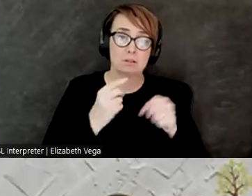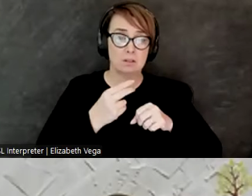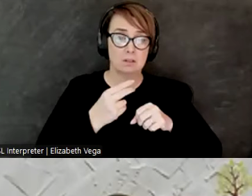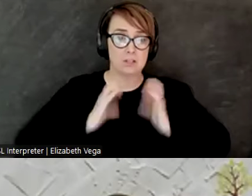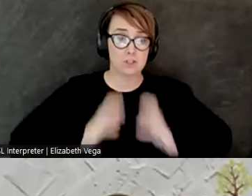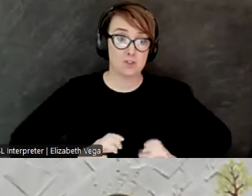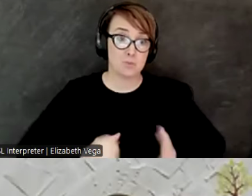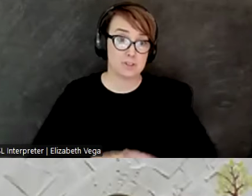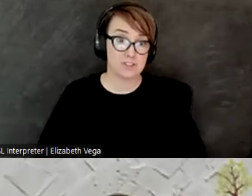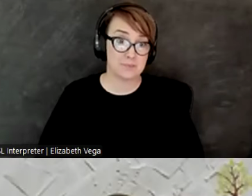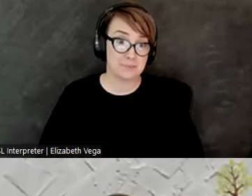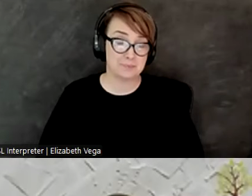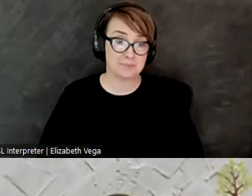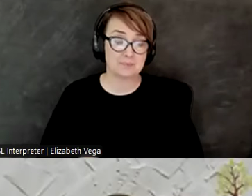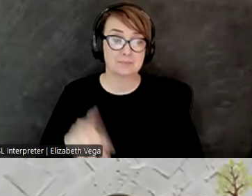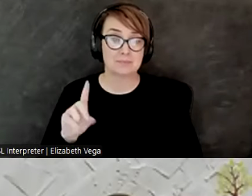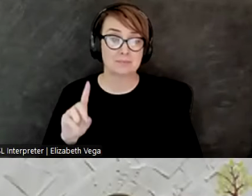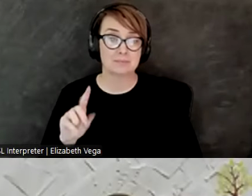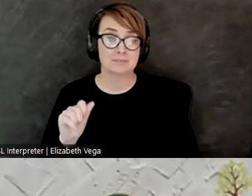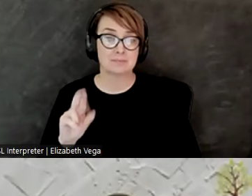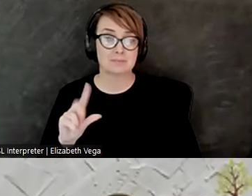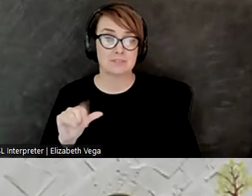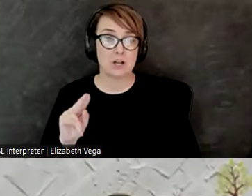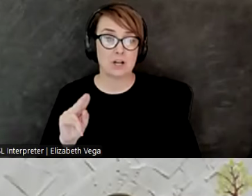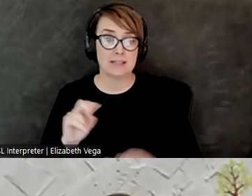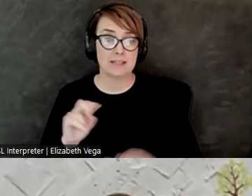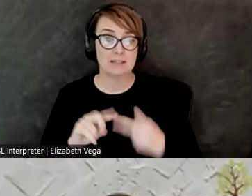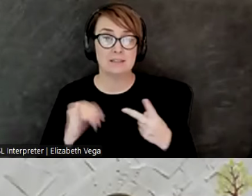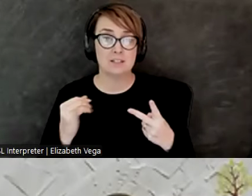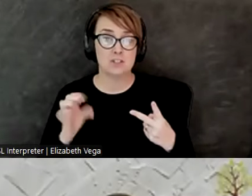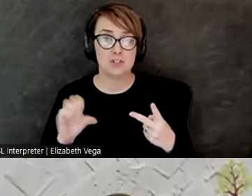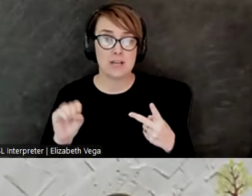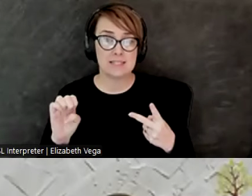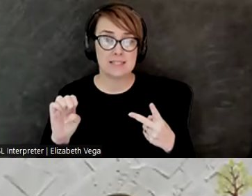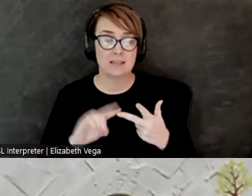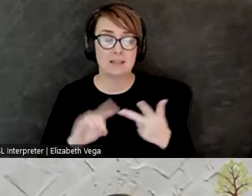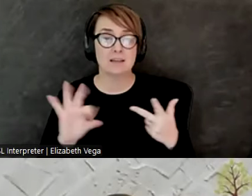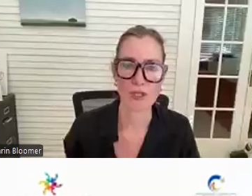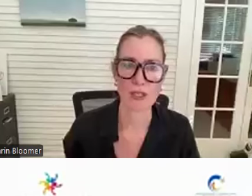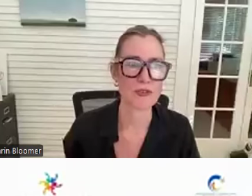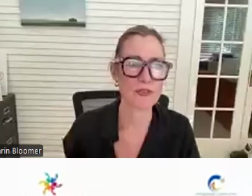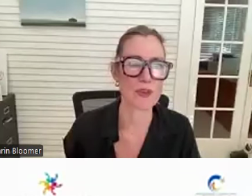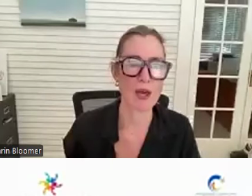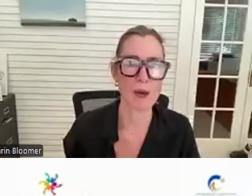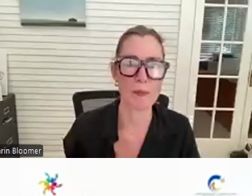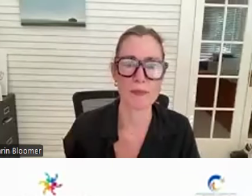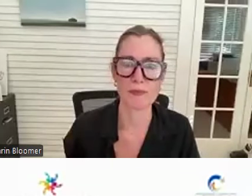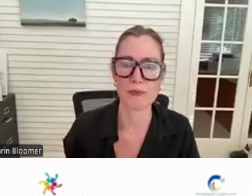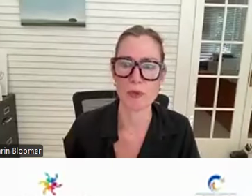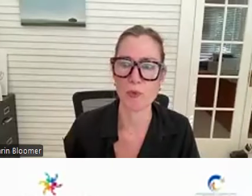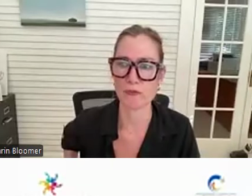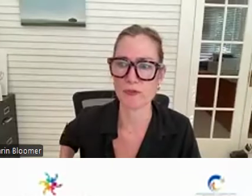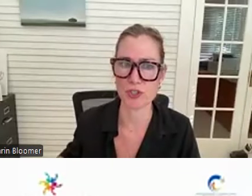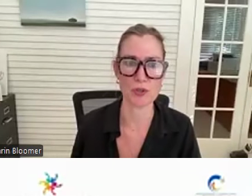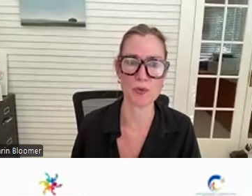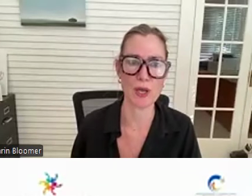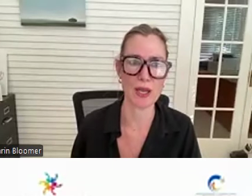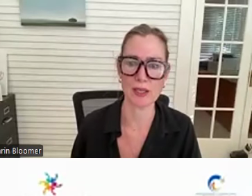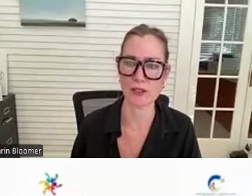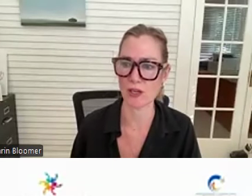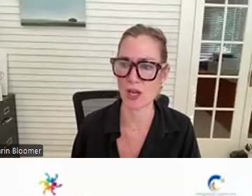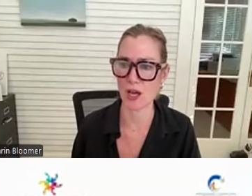So far, Darlene, Jesse, and Fernando have offered up their willingness to be one of